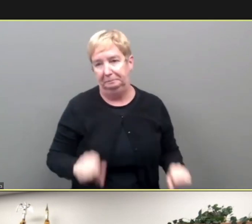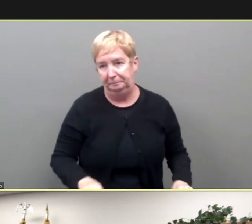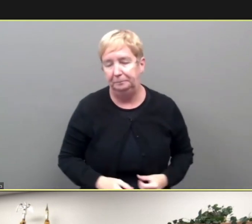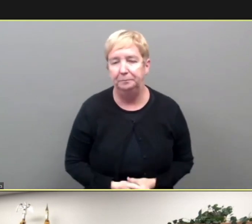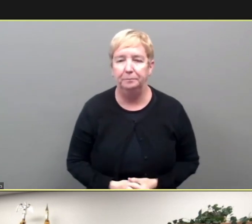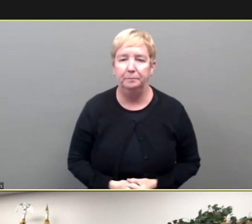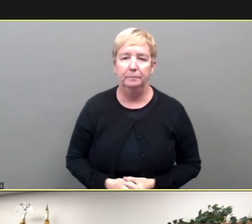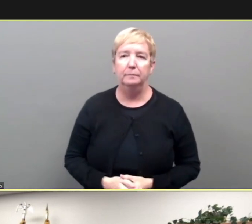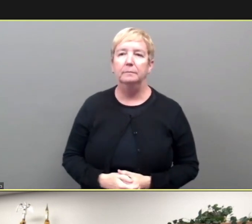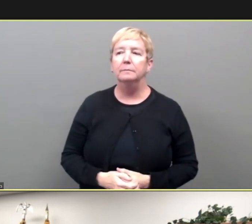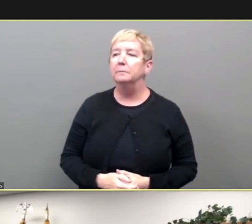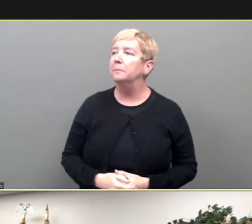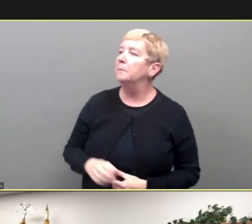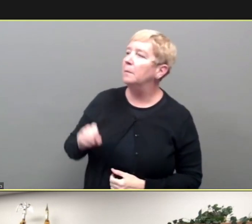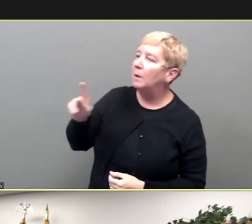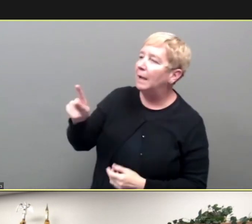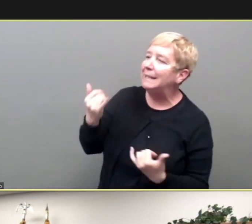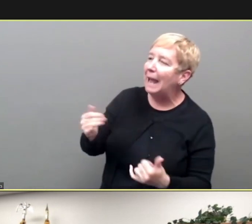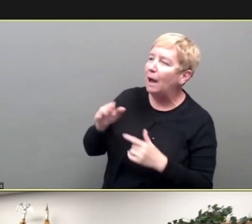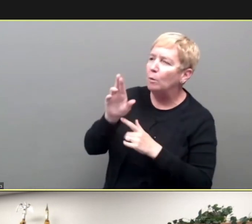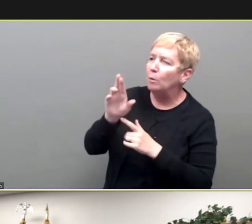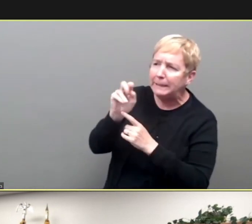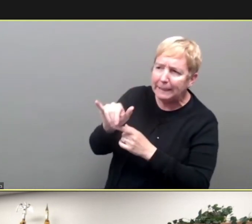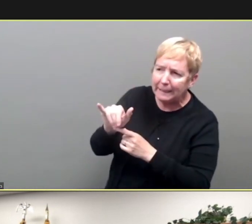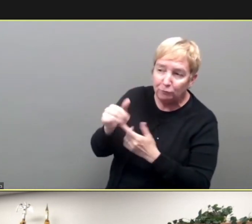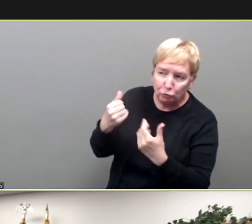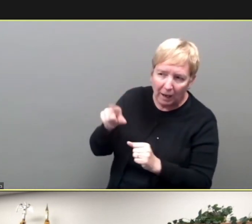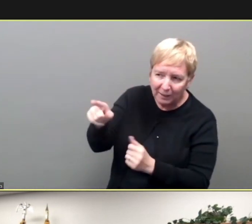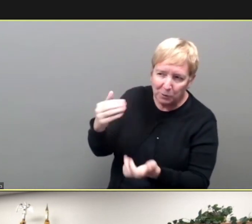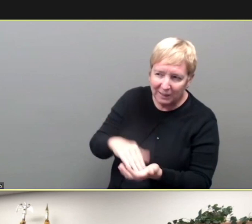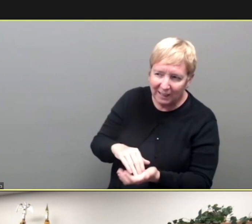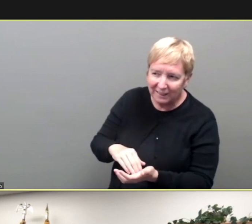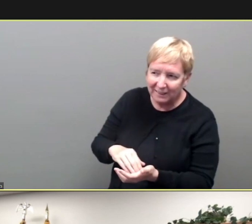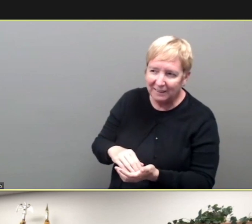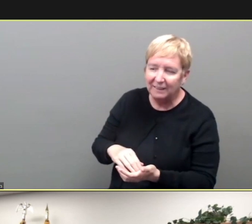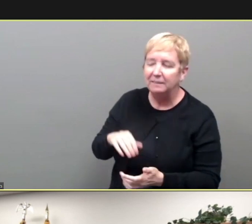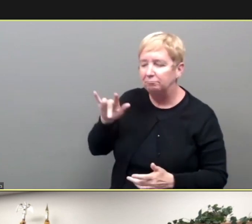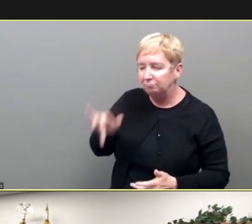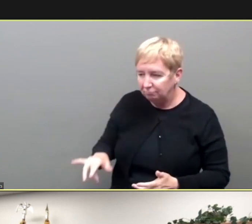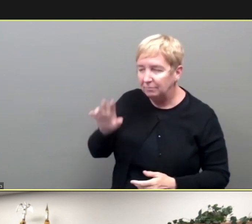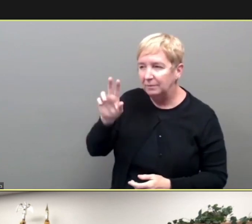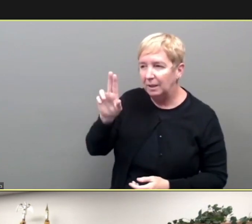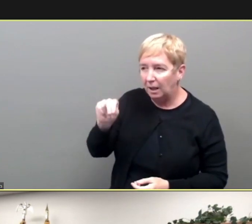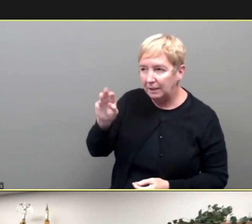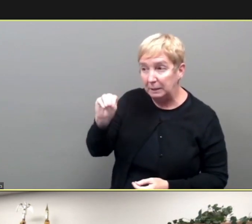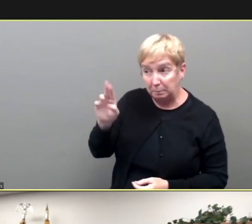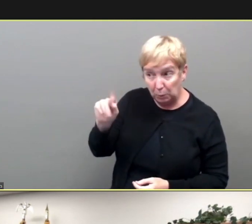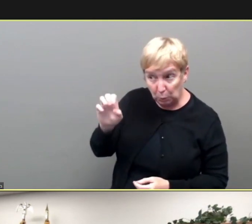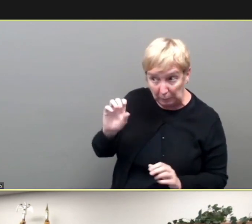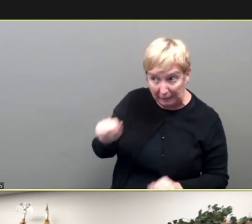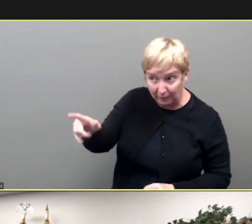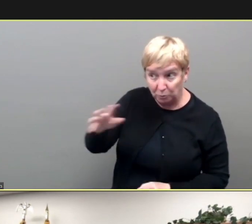All right, thanks everybody. Brittany, let's give it another shot with you. I've got you unmuted. Are you able to speak to us?